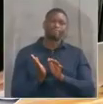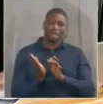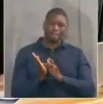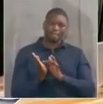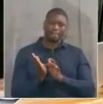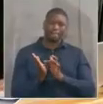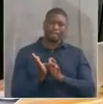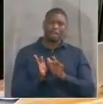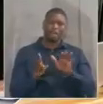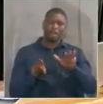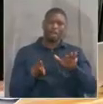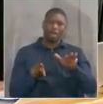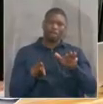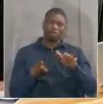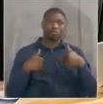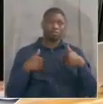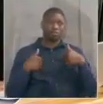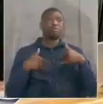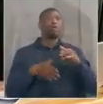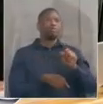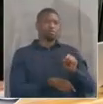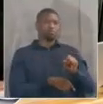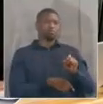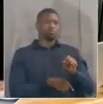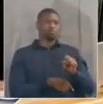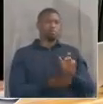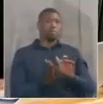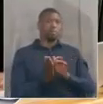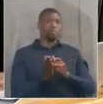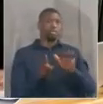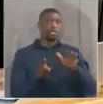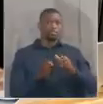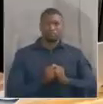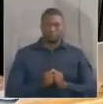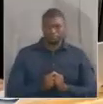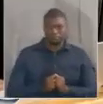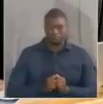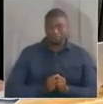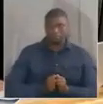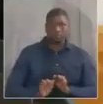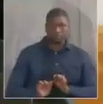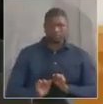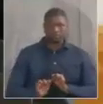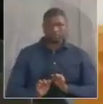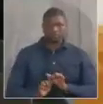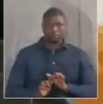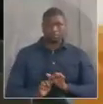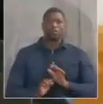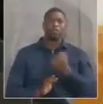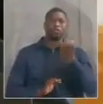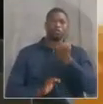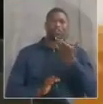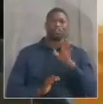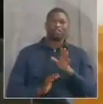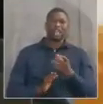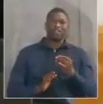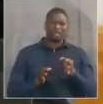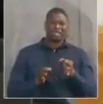page 19 to begin with. Can I just ask, sorry, I do apologize for this delayed